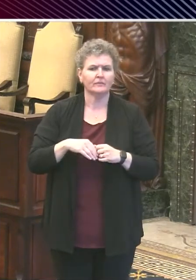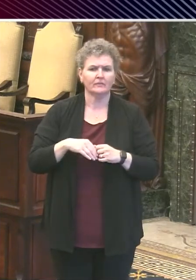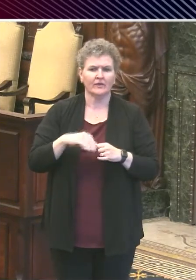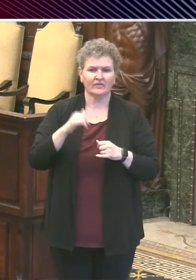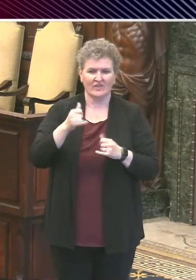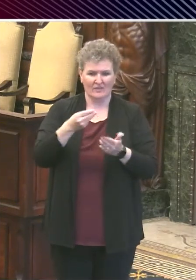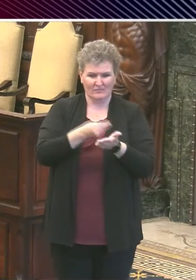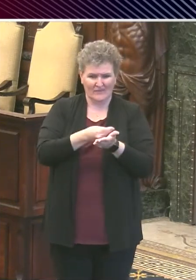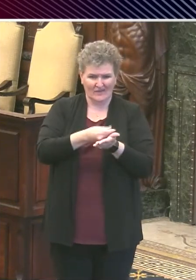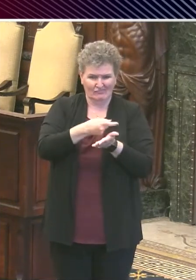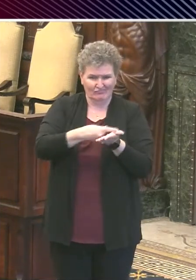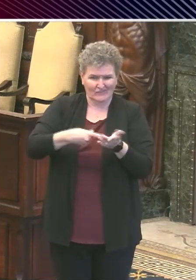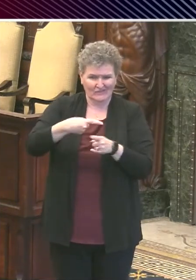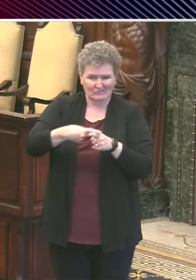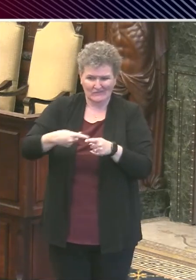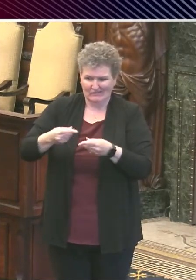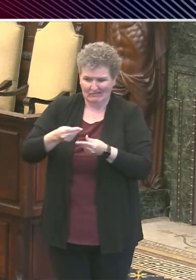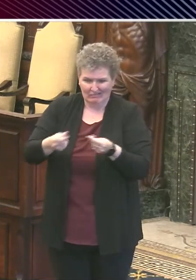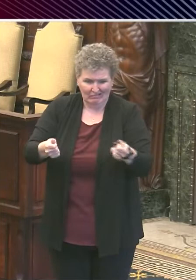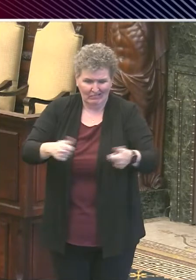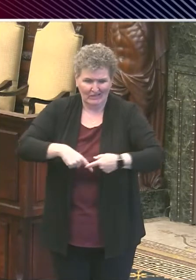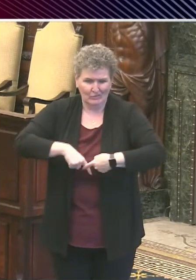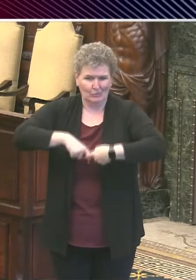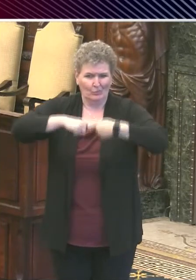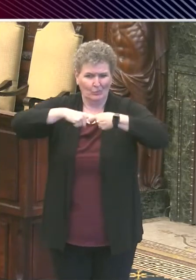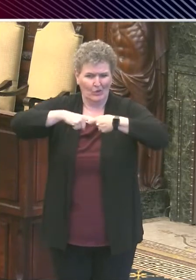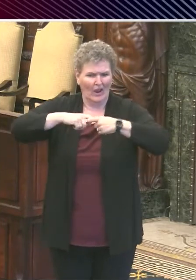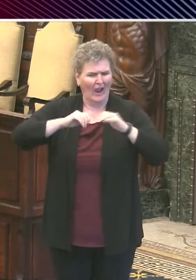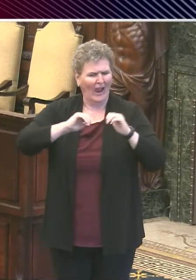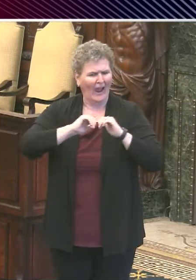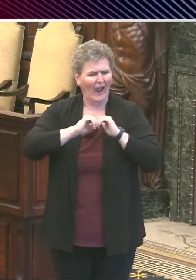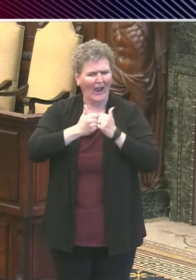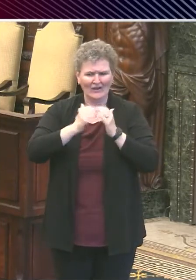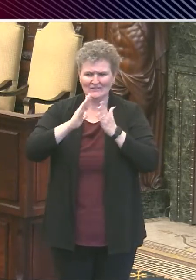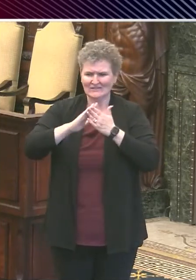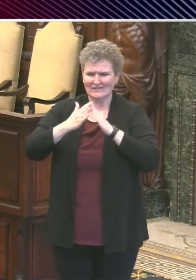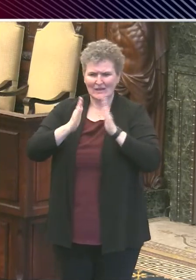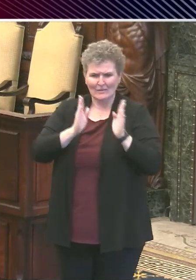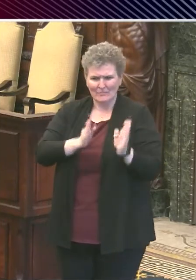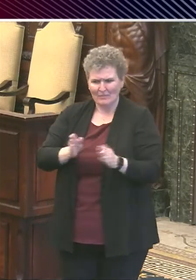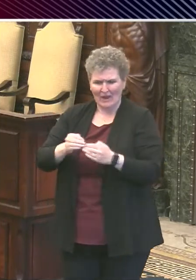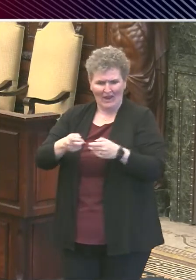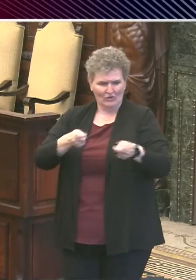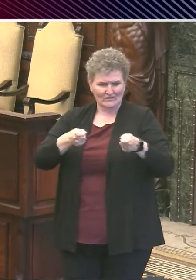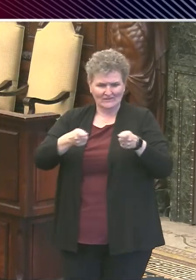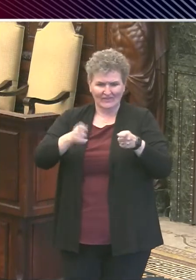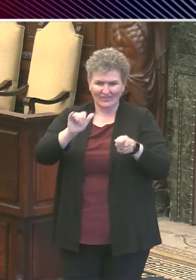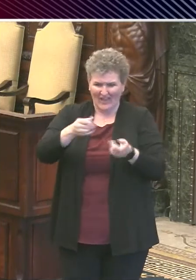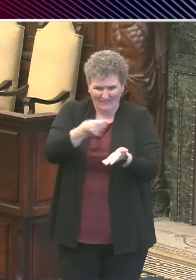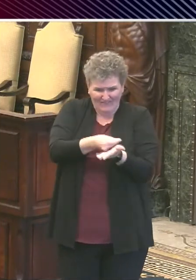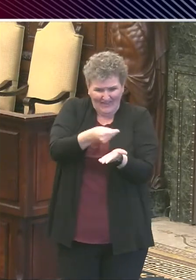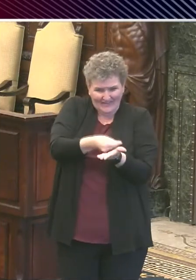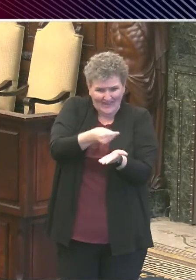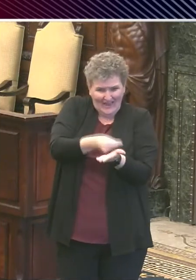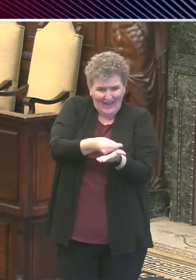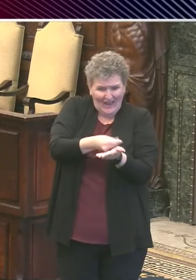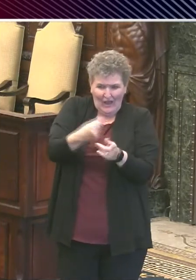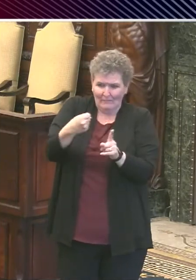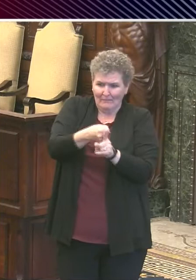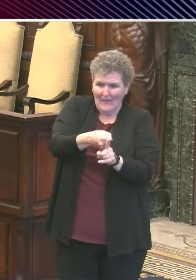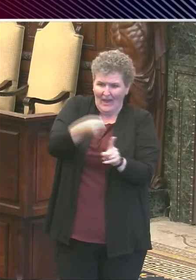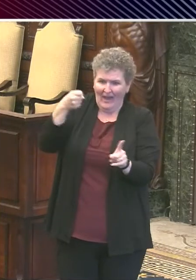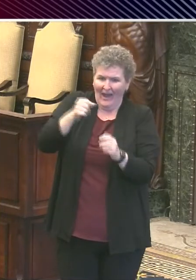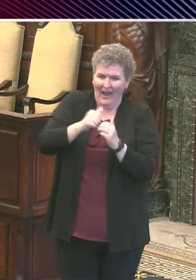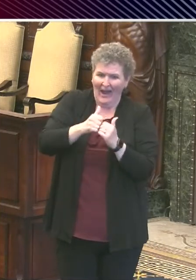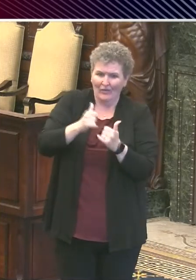and correct. And how is the city planning to deal with the finances and the financial impact of doing this correctly so